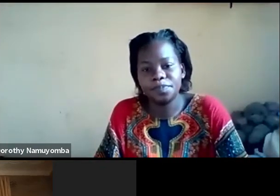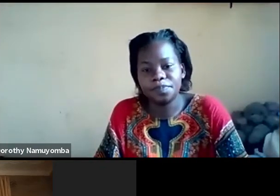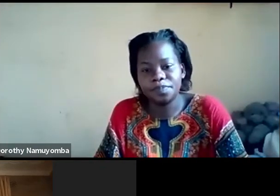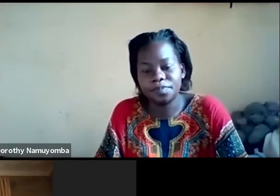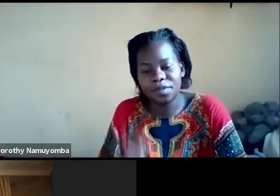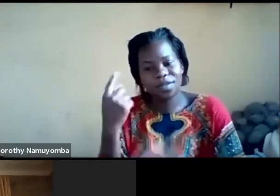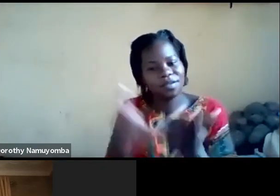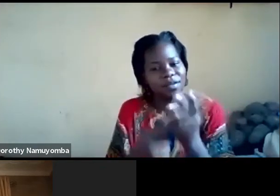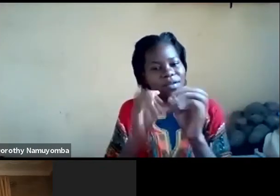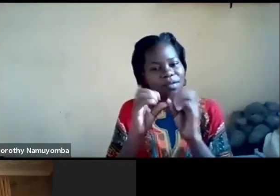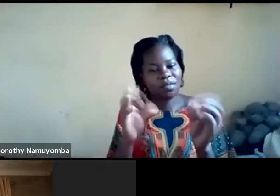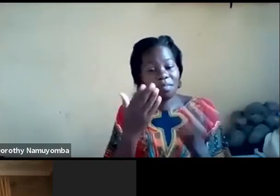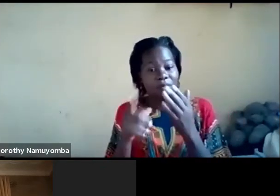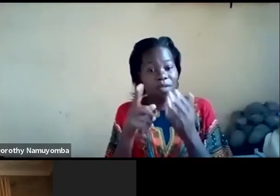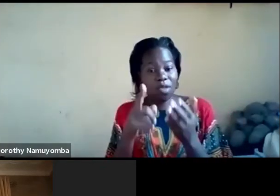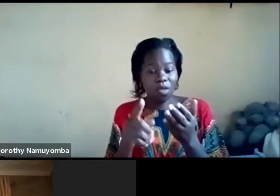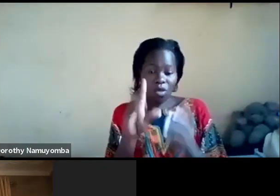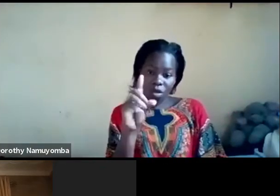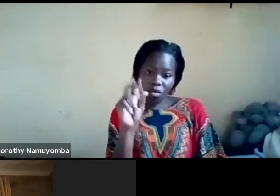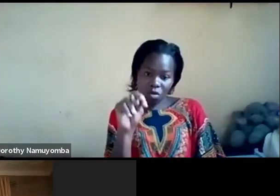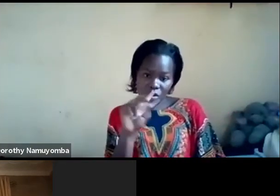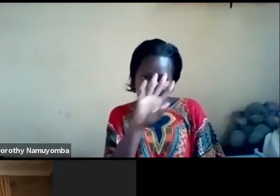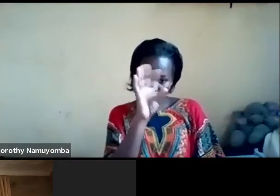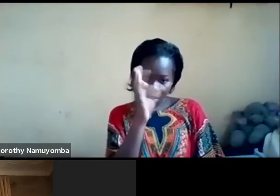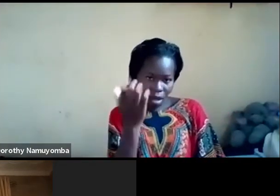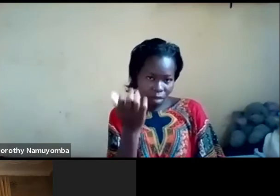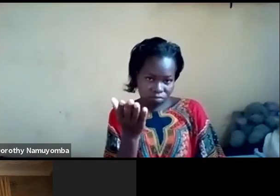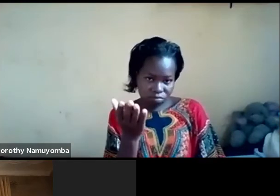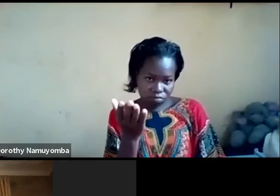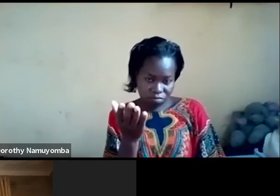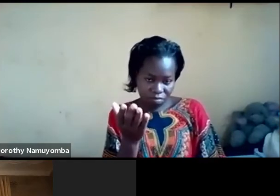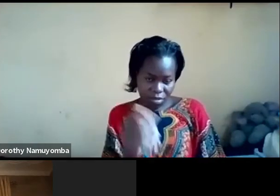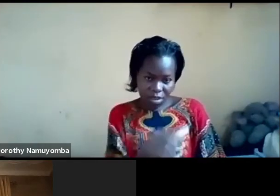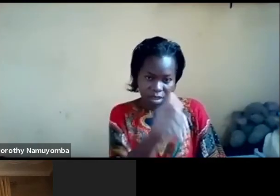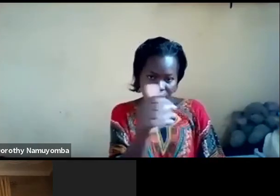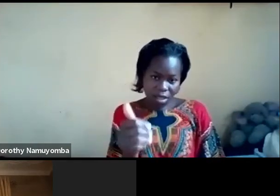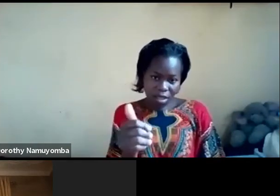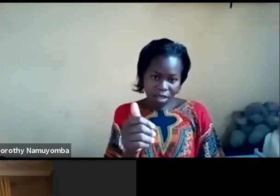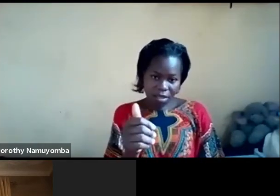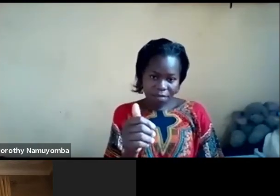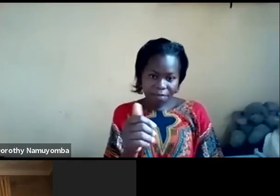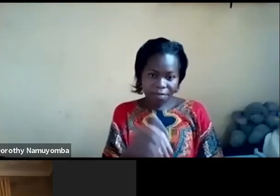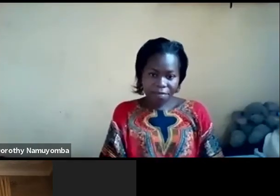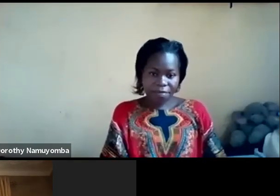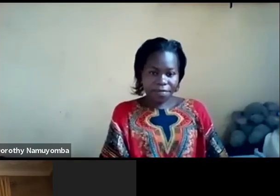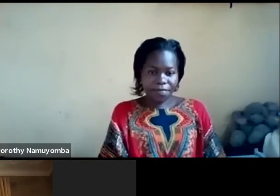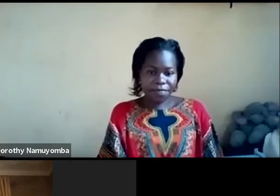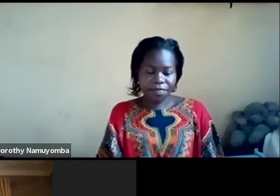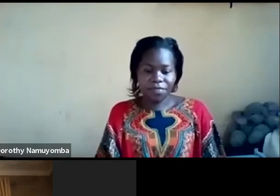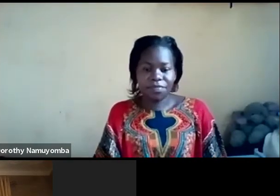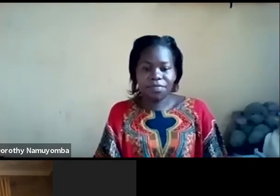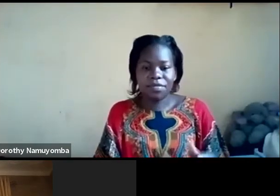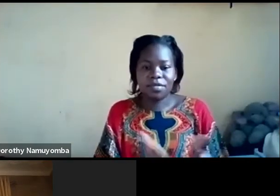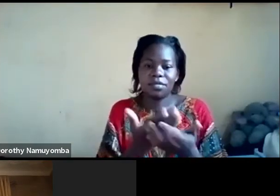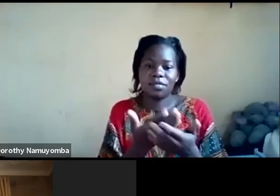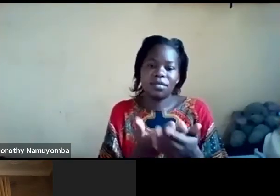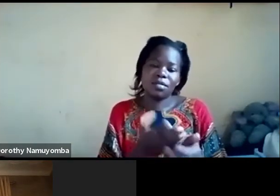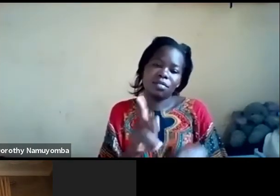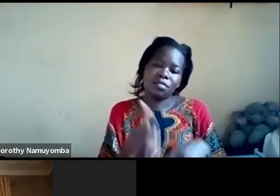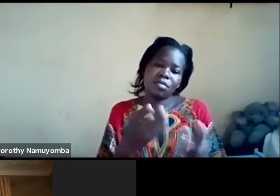might be aware of one or two of those. There's another Techno PP7E DLAI. Please, guys, can you kindly use